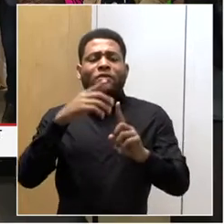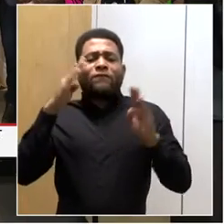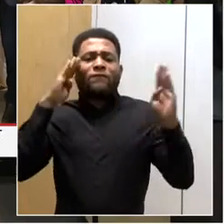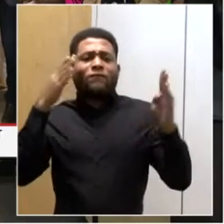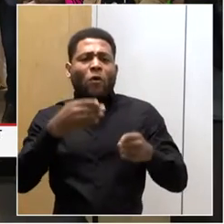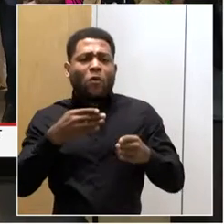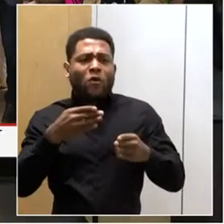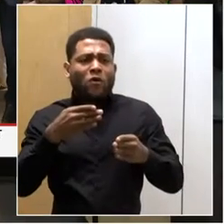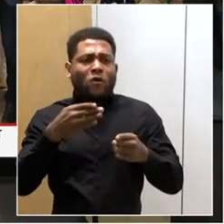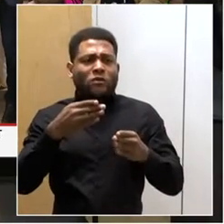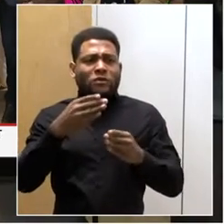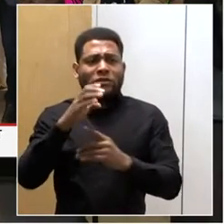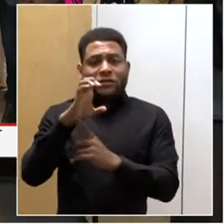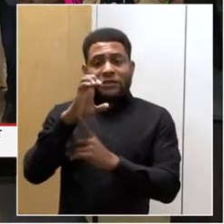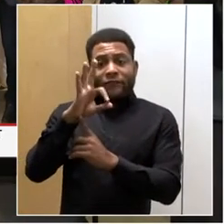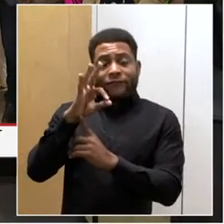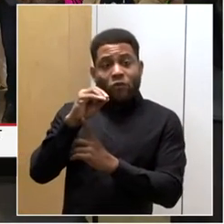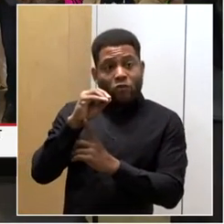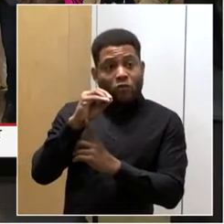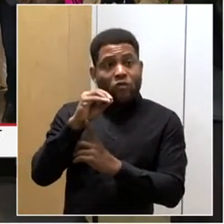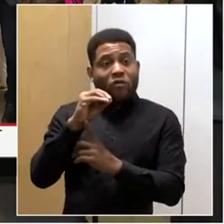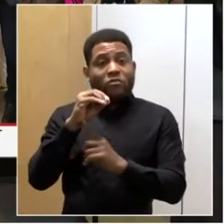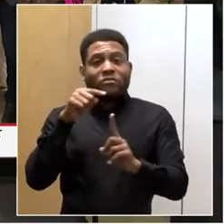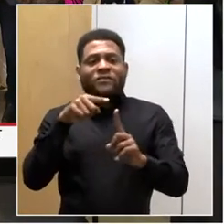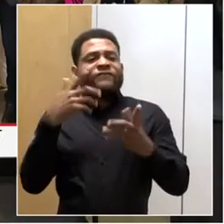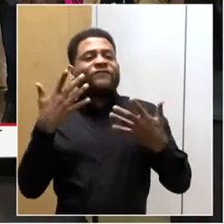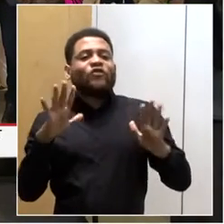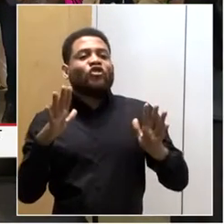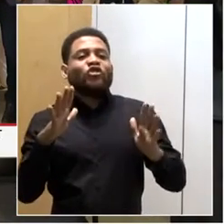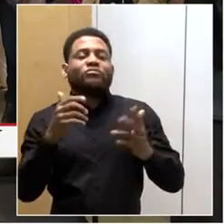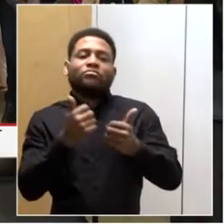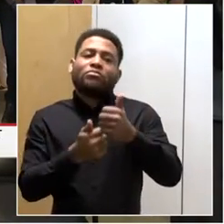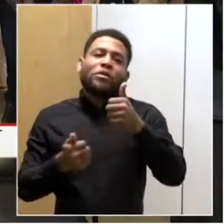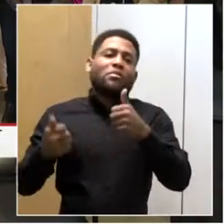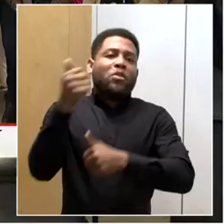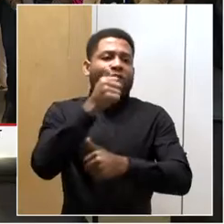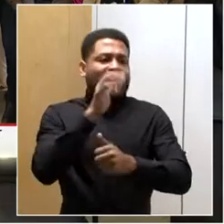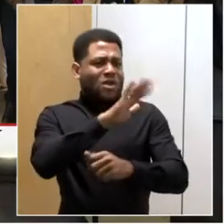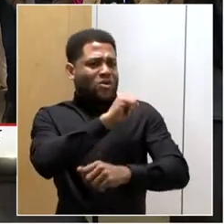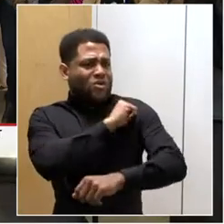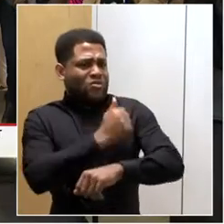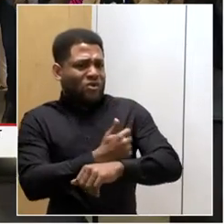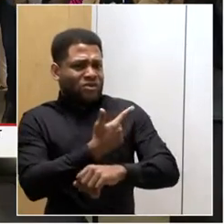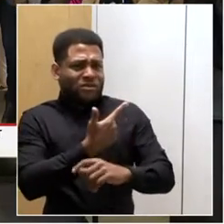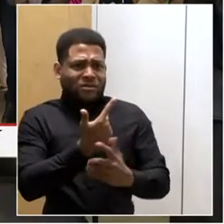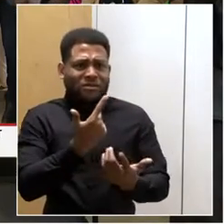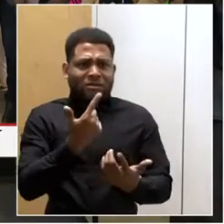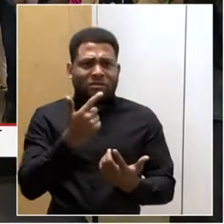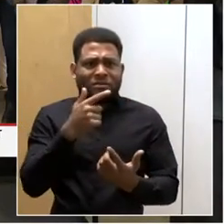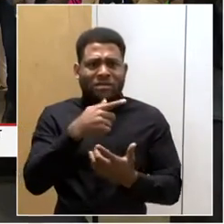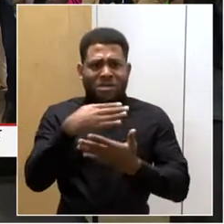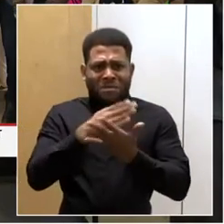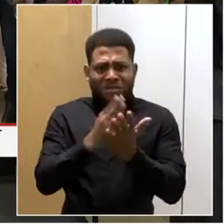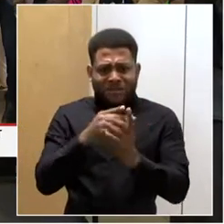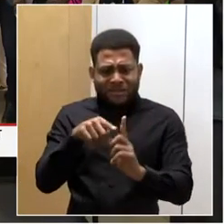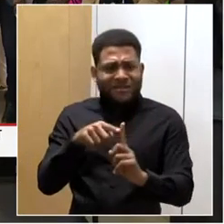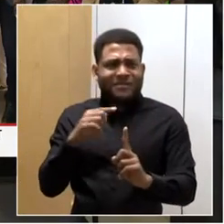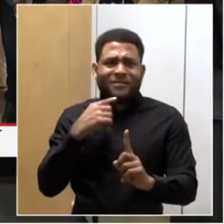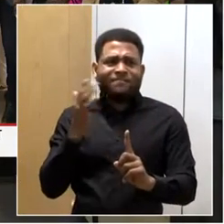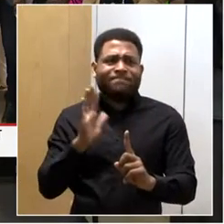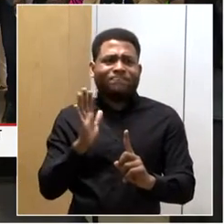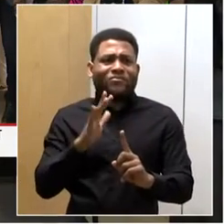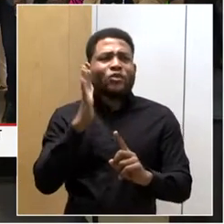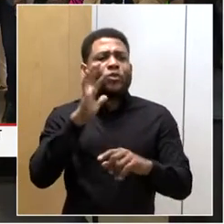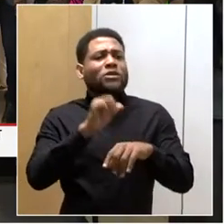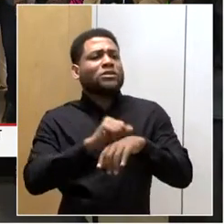the CFO exceeded his authority and that he would send a budget back to you and to Congress that